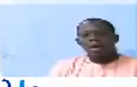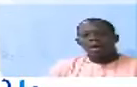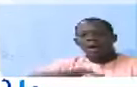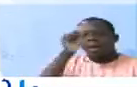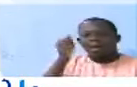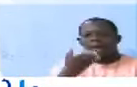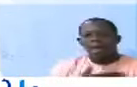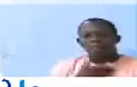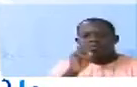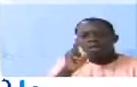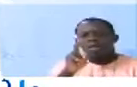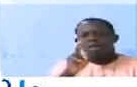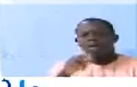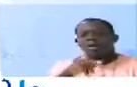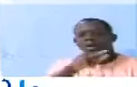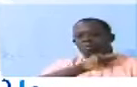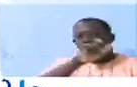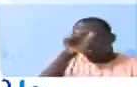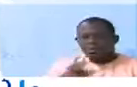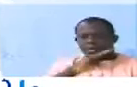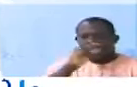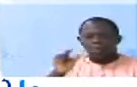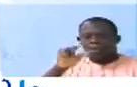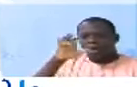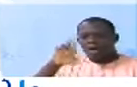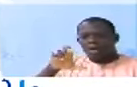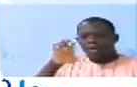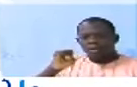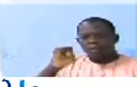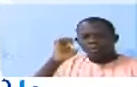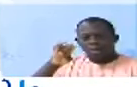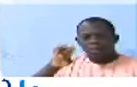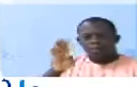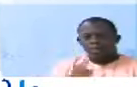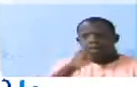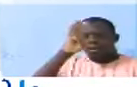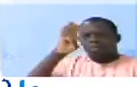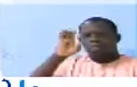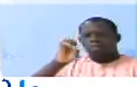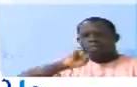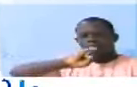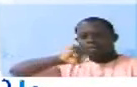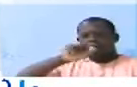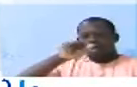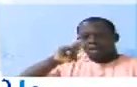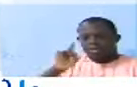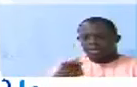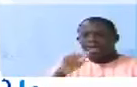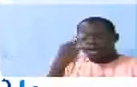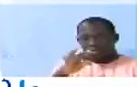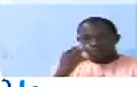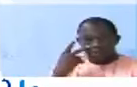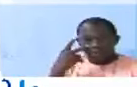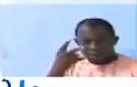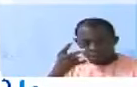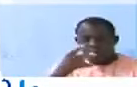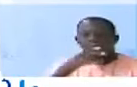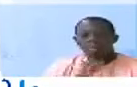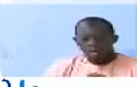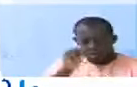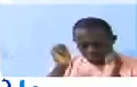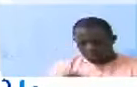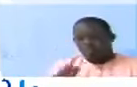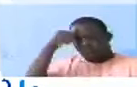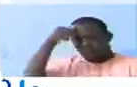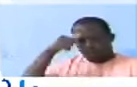And one Bojang, but I heard them calling him RSM Bojang. If I see him, I